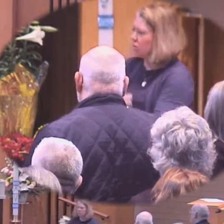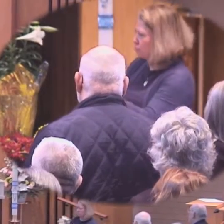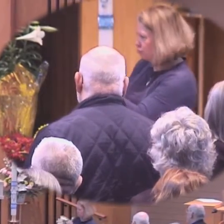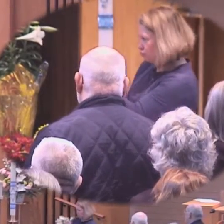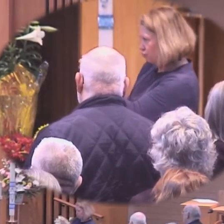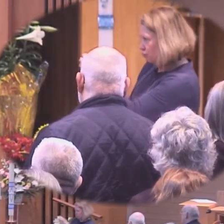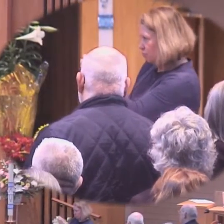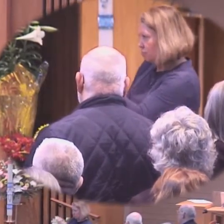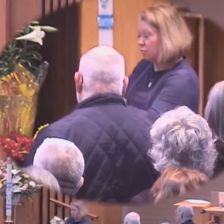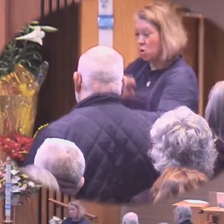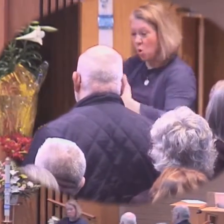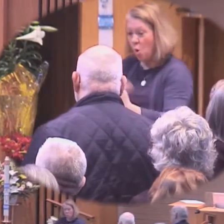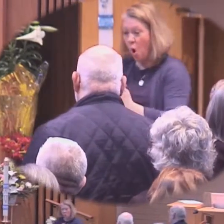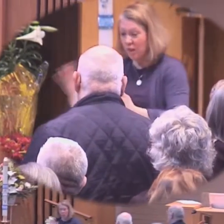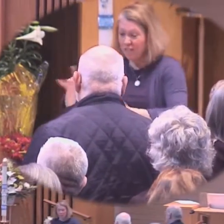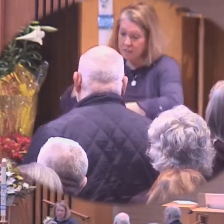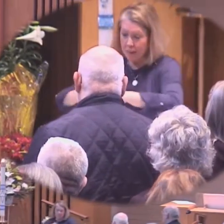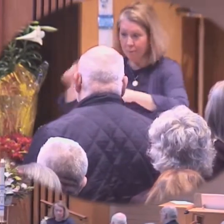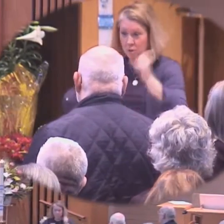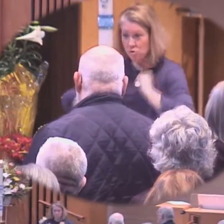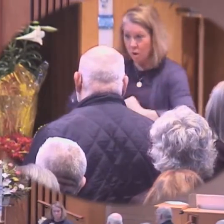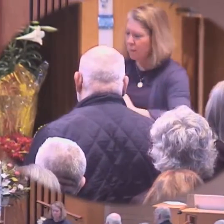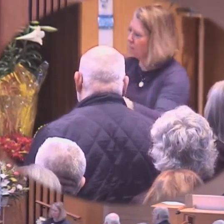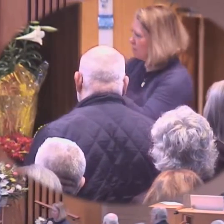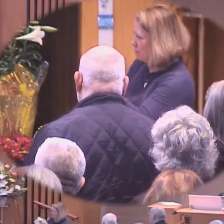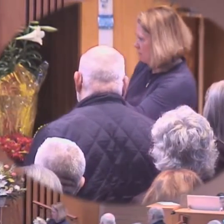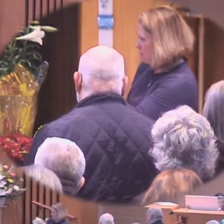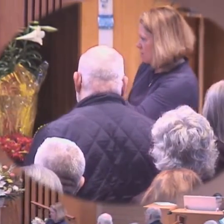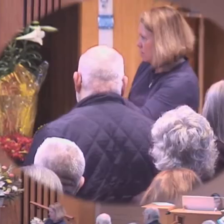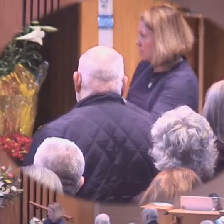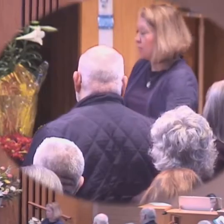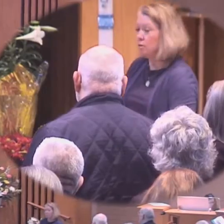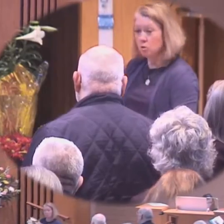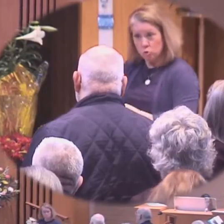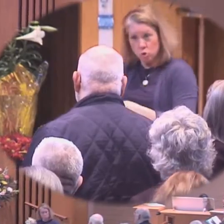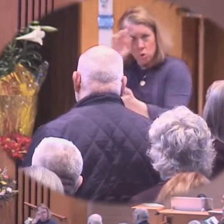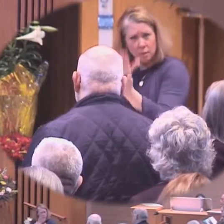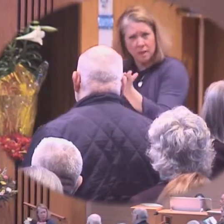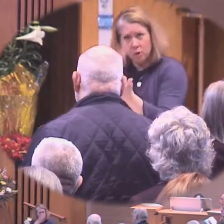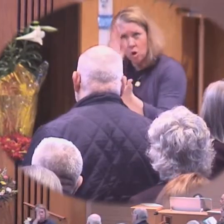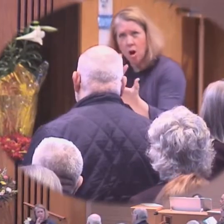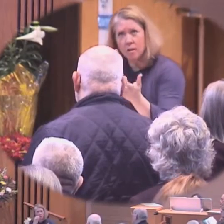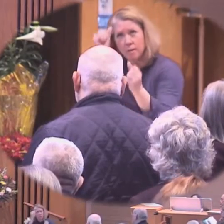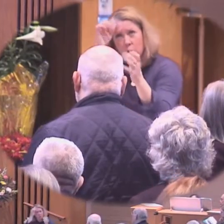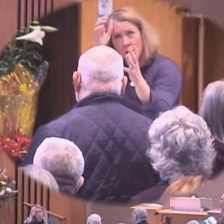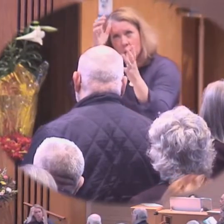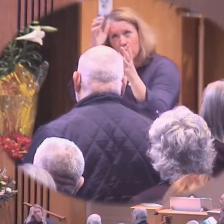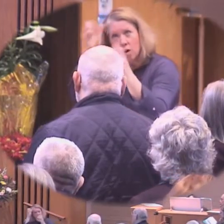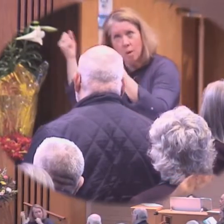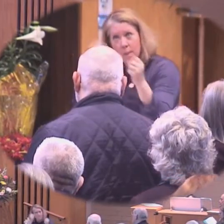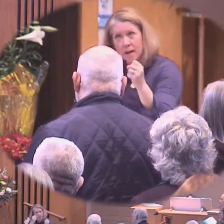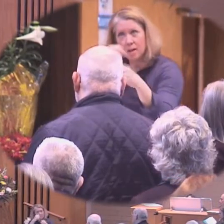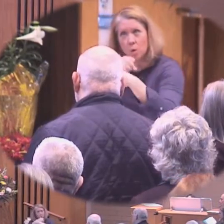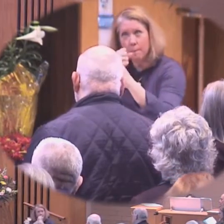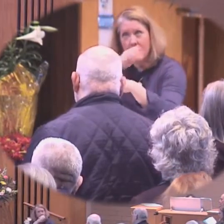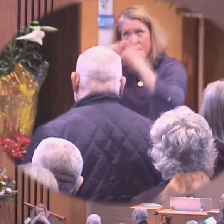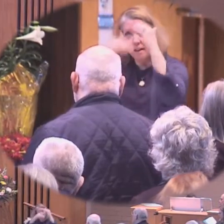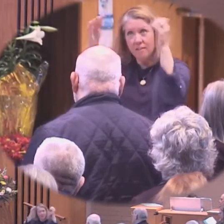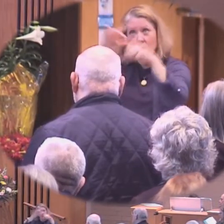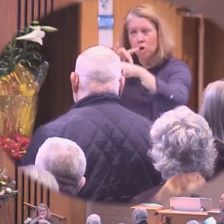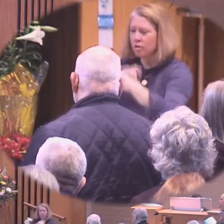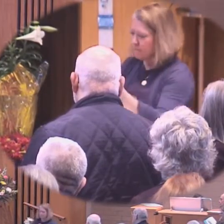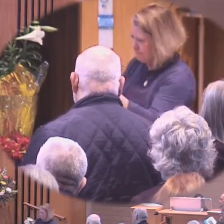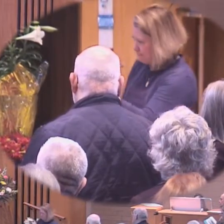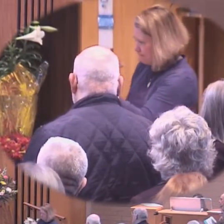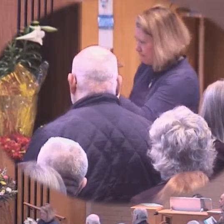And all his empty show? I do. Do you believe in God, the Father Almighty, creator of heaven and earth? I do.